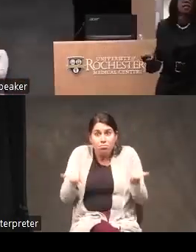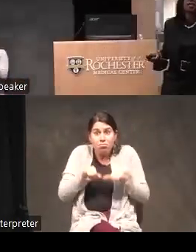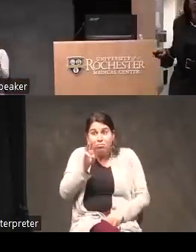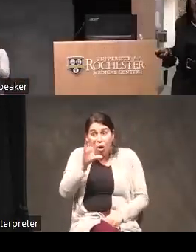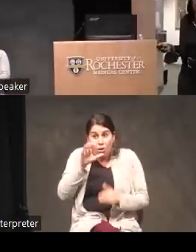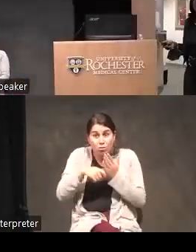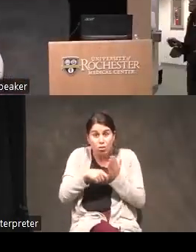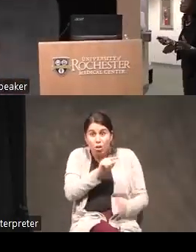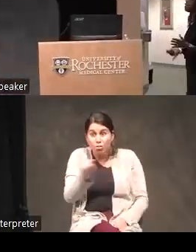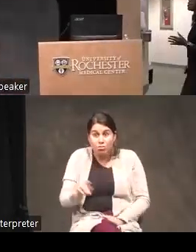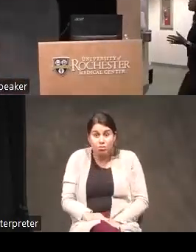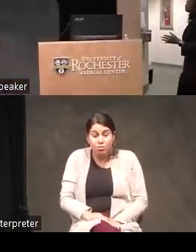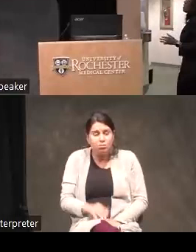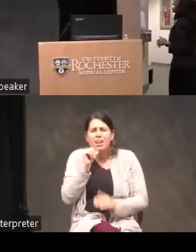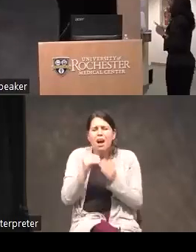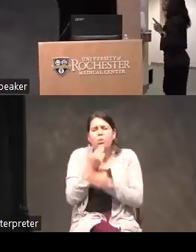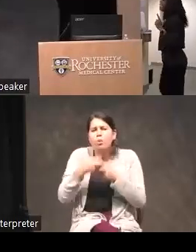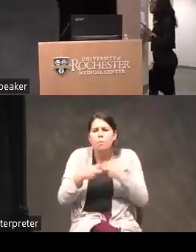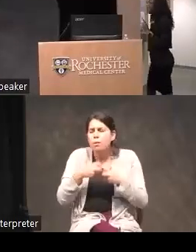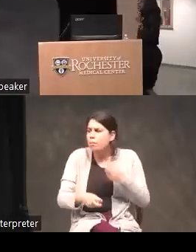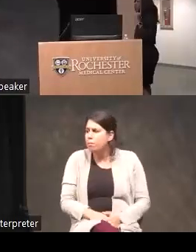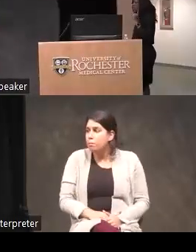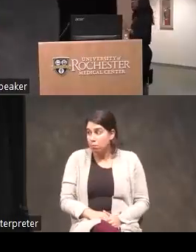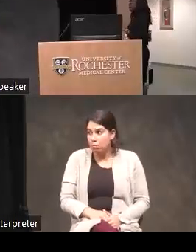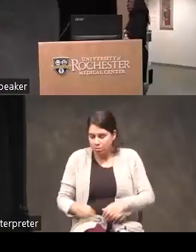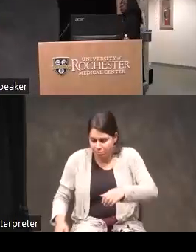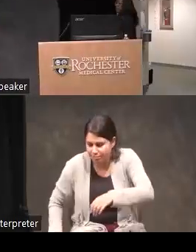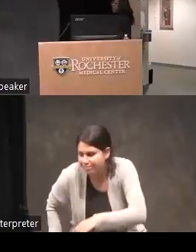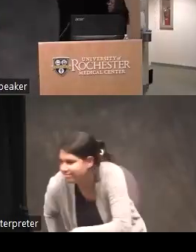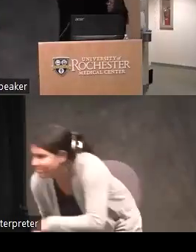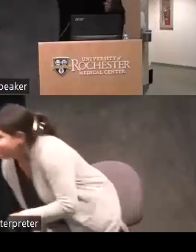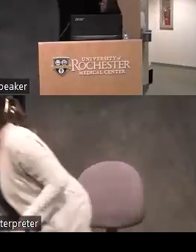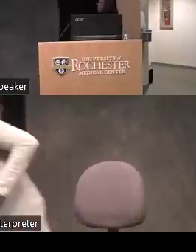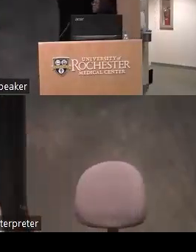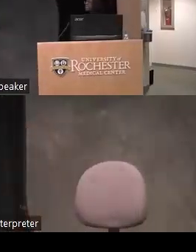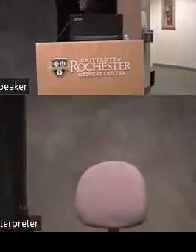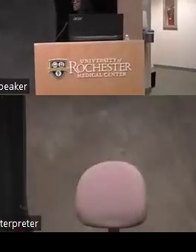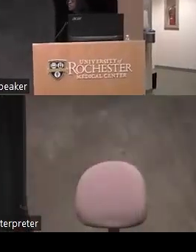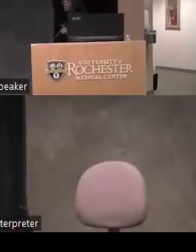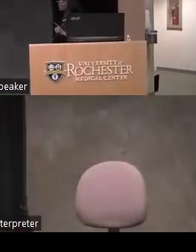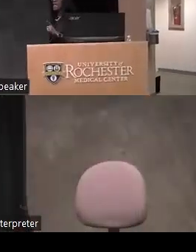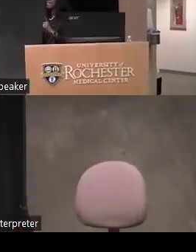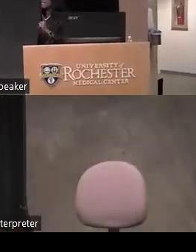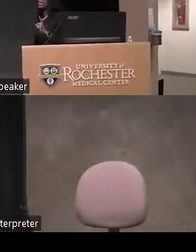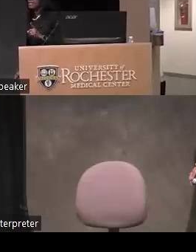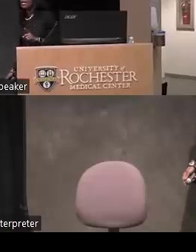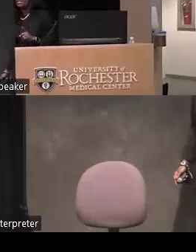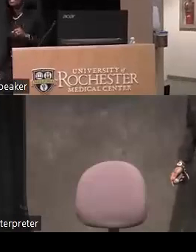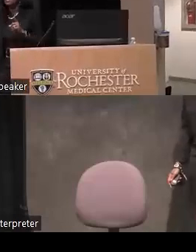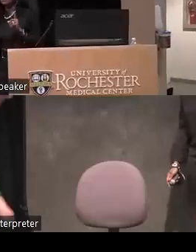is not a new problem. This has been described. And let me assure you, because I looked briefly at